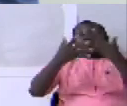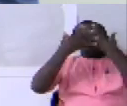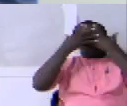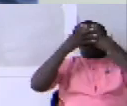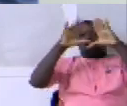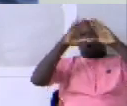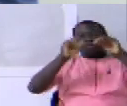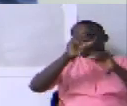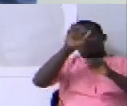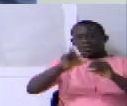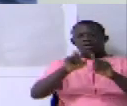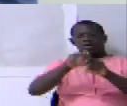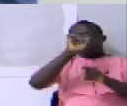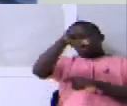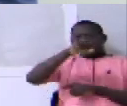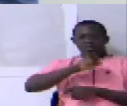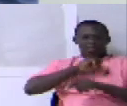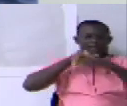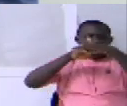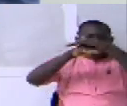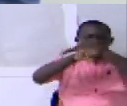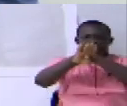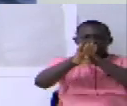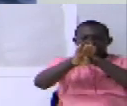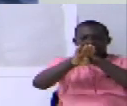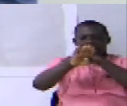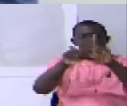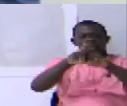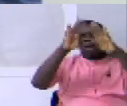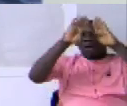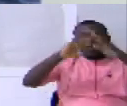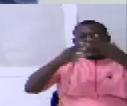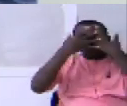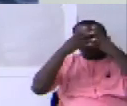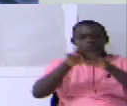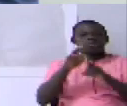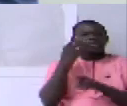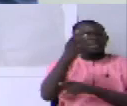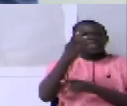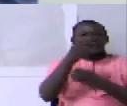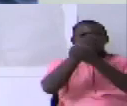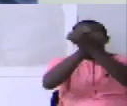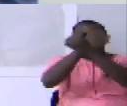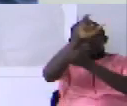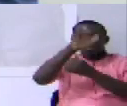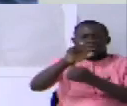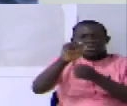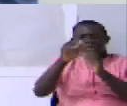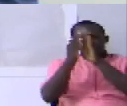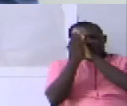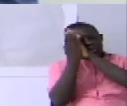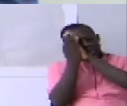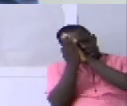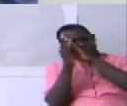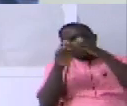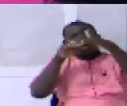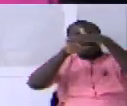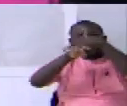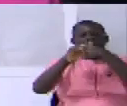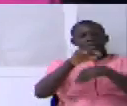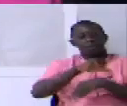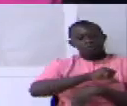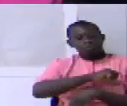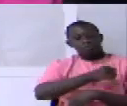inside the prisons and you see prisoners sleeping inside a toilet. ite dum be utano la nyaadi le ko ite